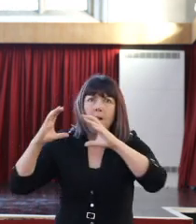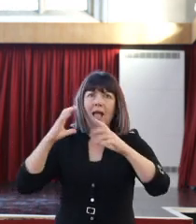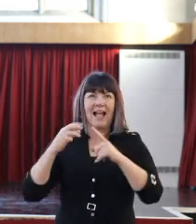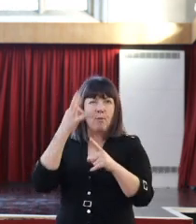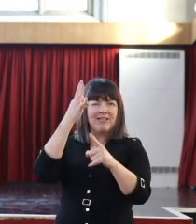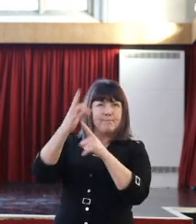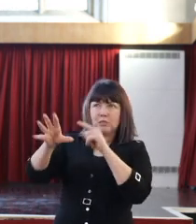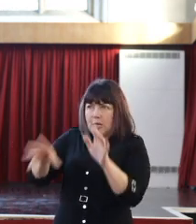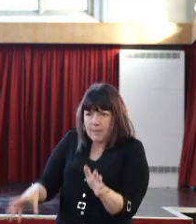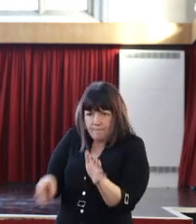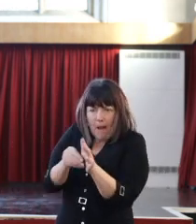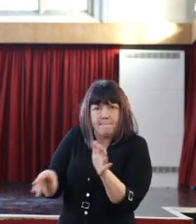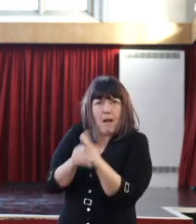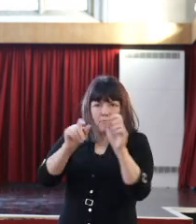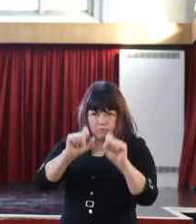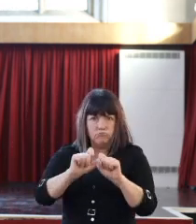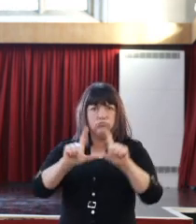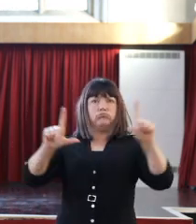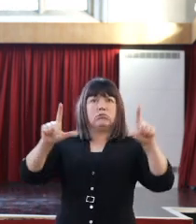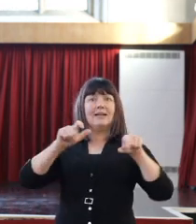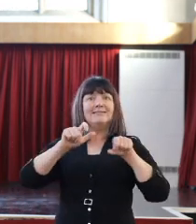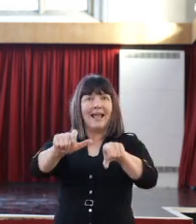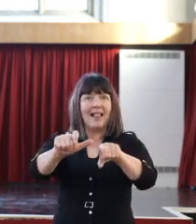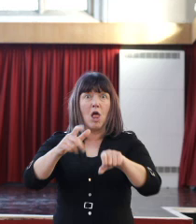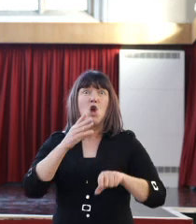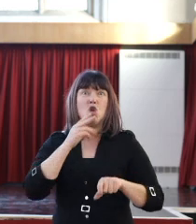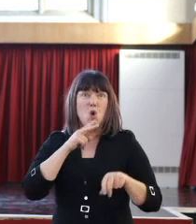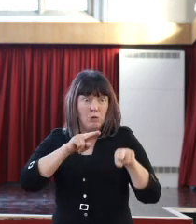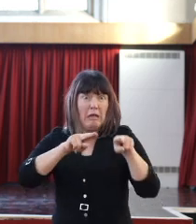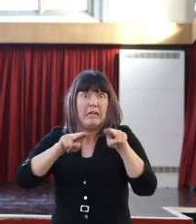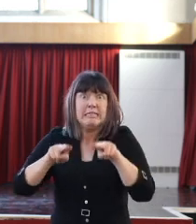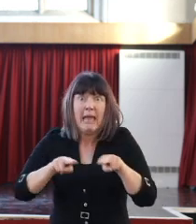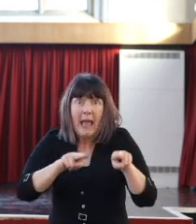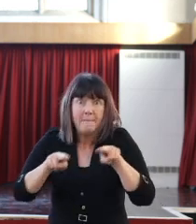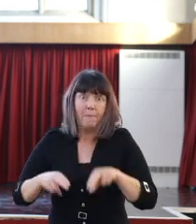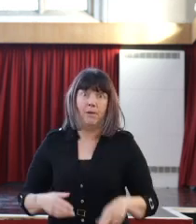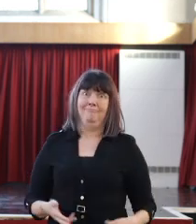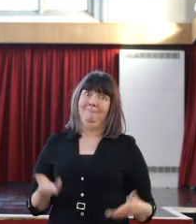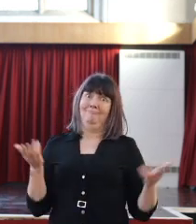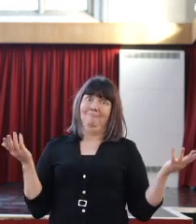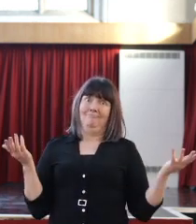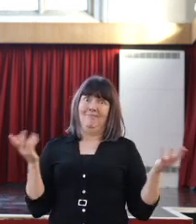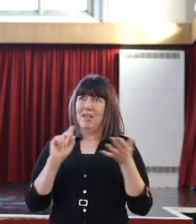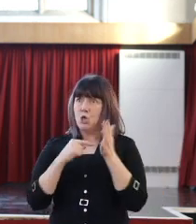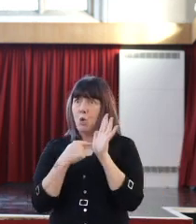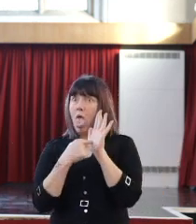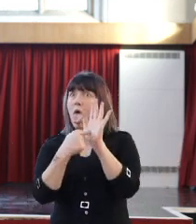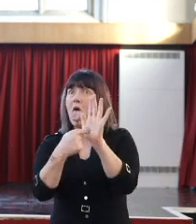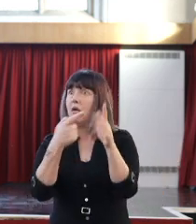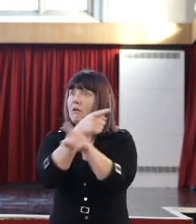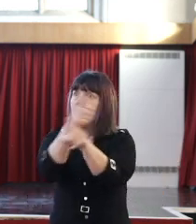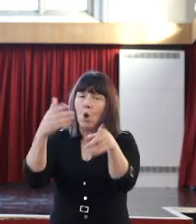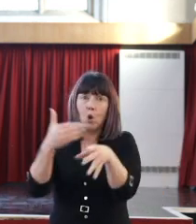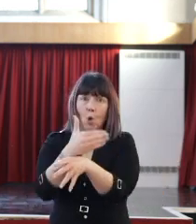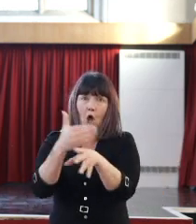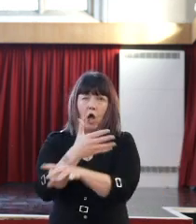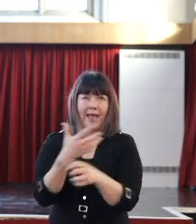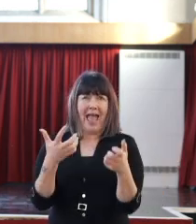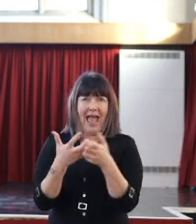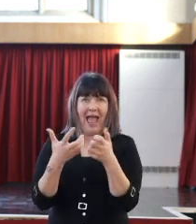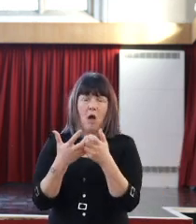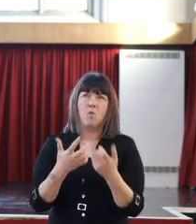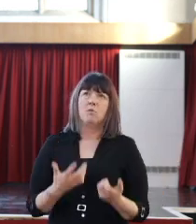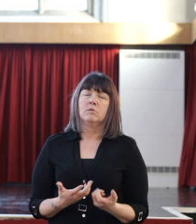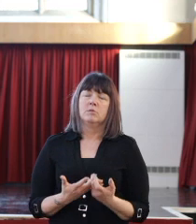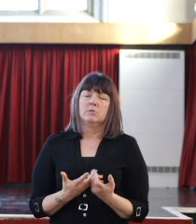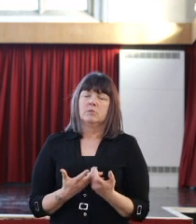your computer. You still used videotapes, and while sharing your work wasn't impossible, it was made much more difficult by slow internet